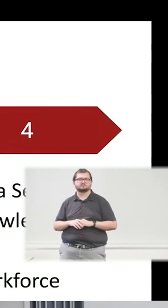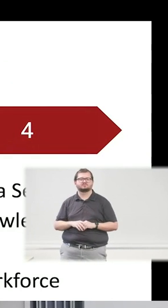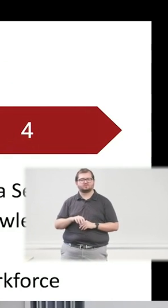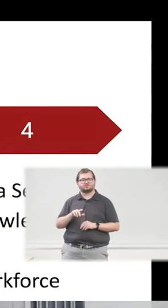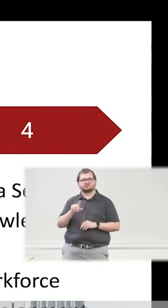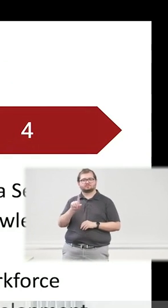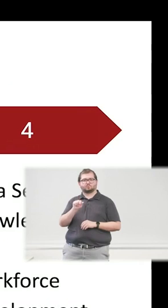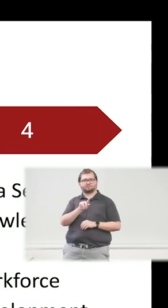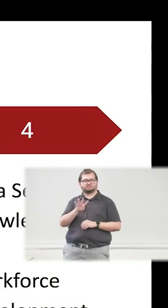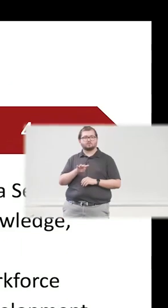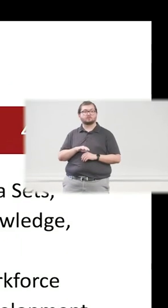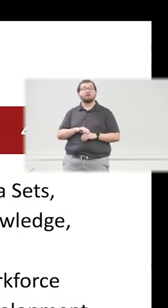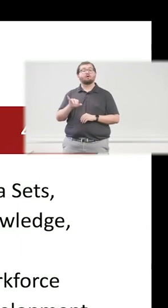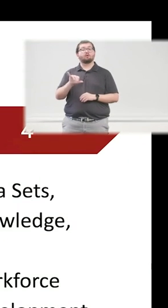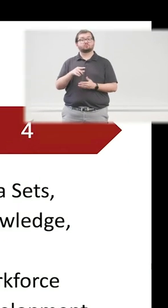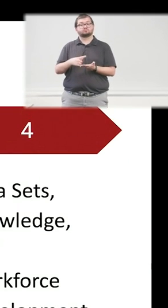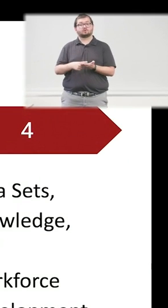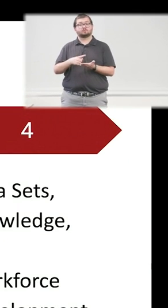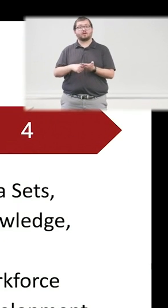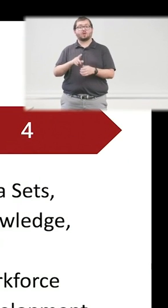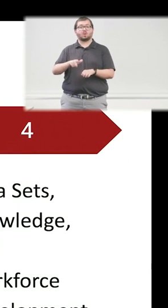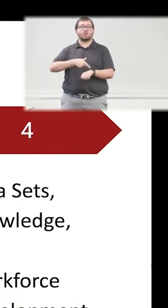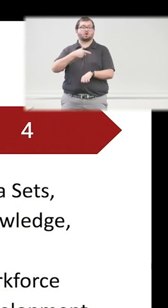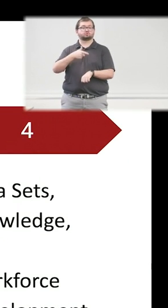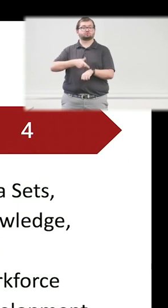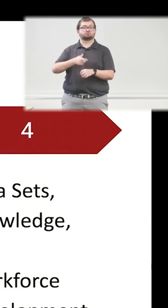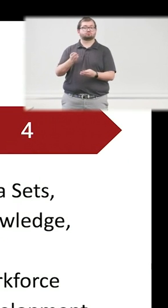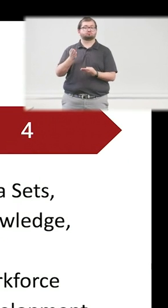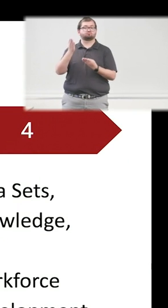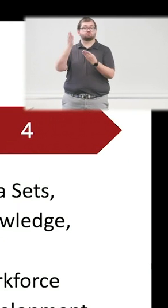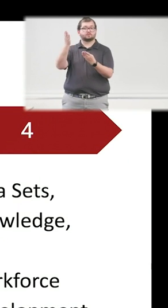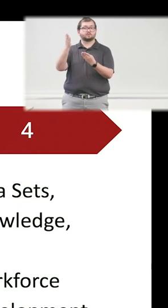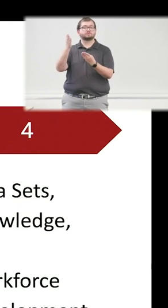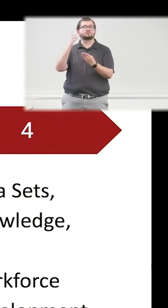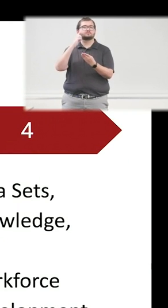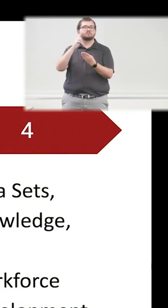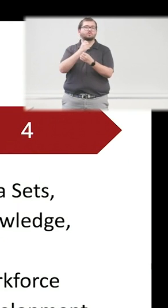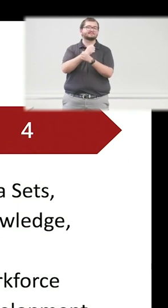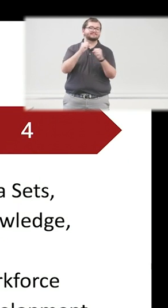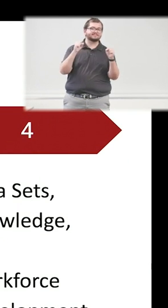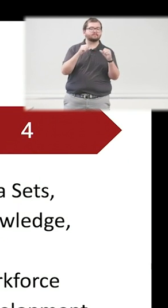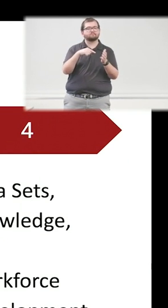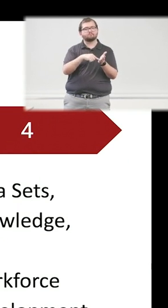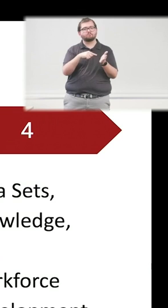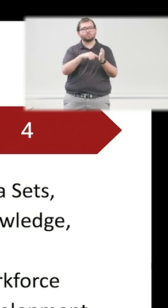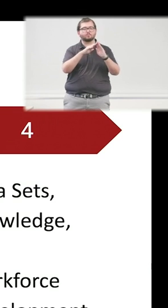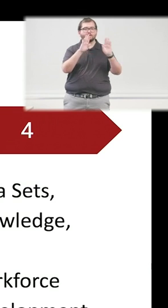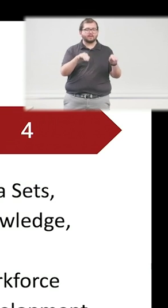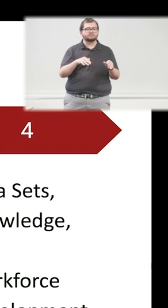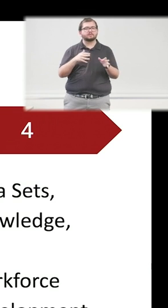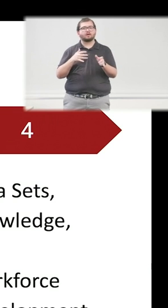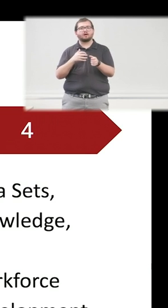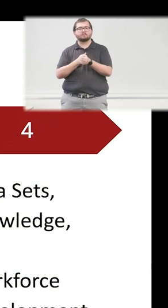also talks about long-term recommendations around safe and affordable housing, adapting and updating